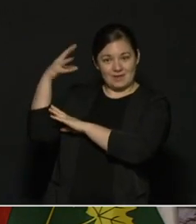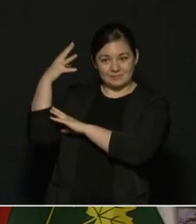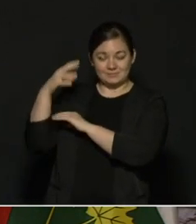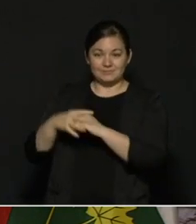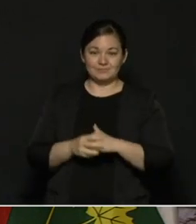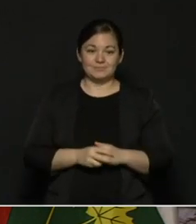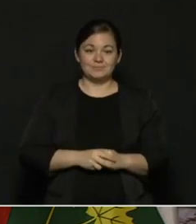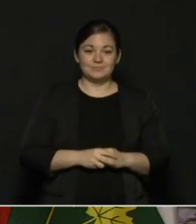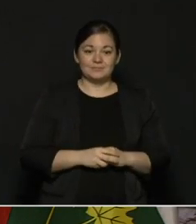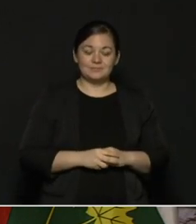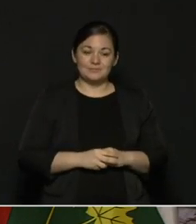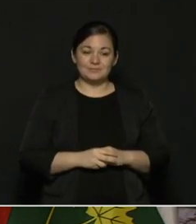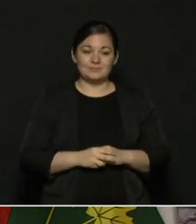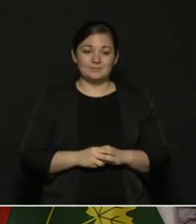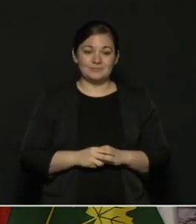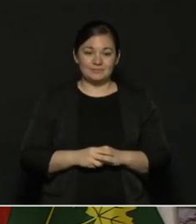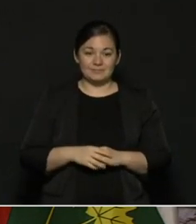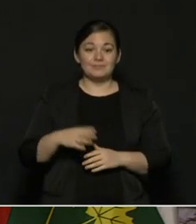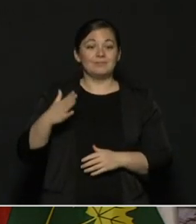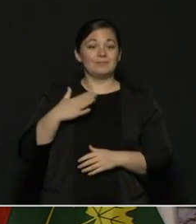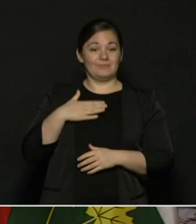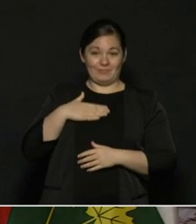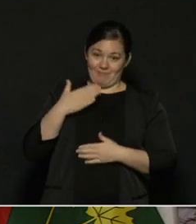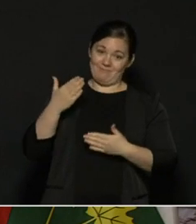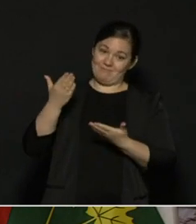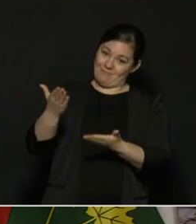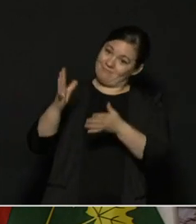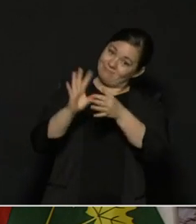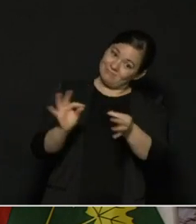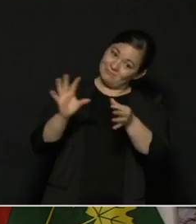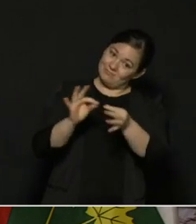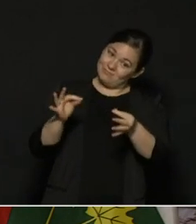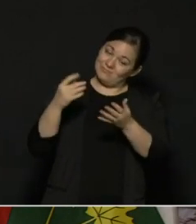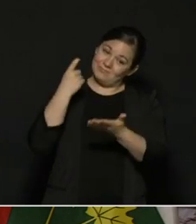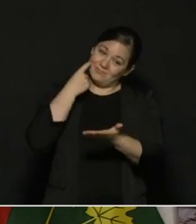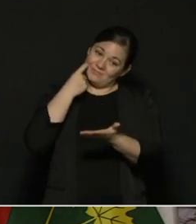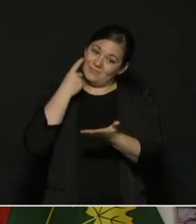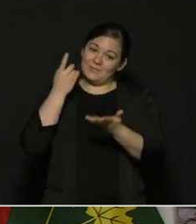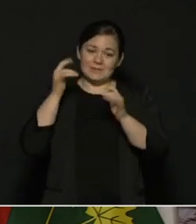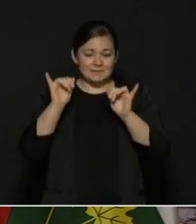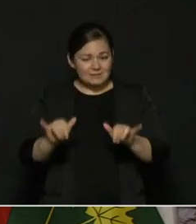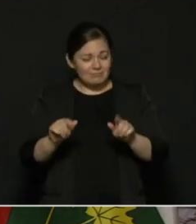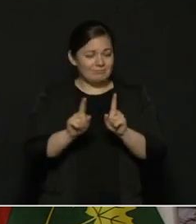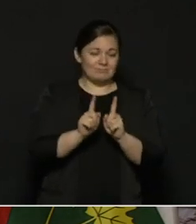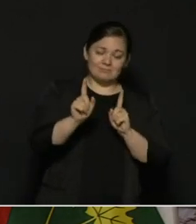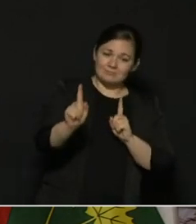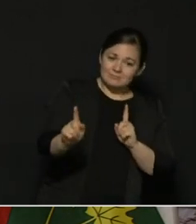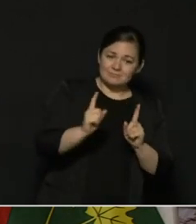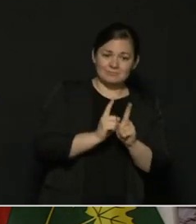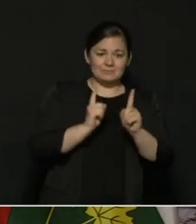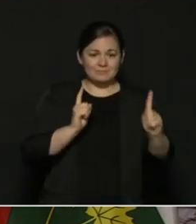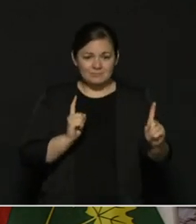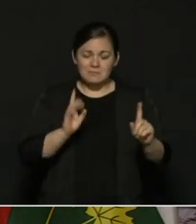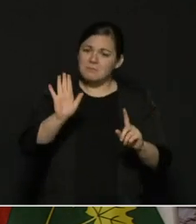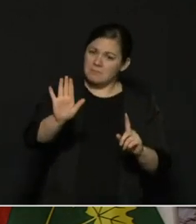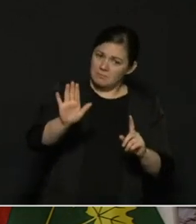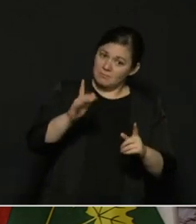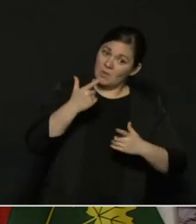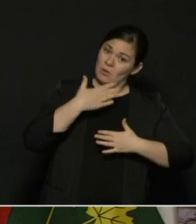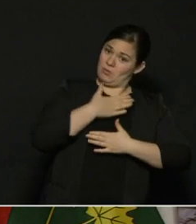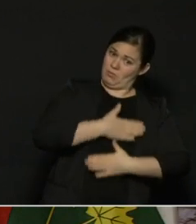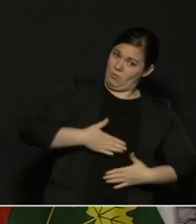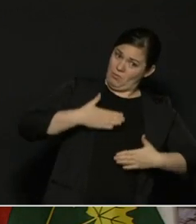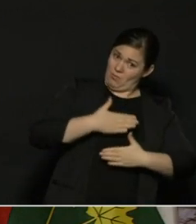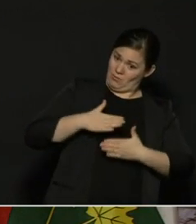Dr. Williams, glad to hear you telling people to distance themselves but enjoy the weekend. I'm